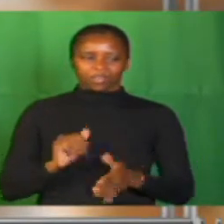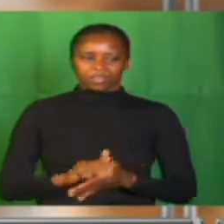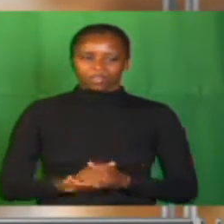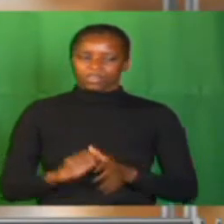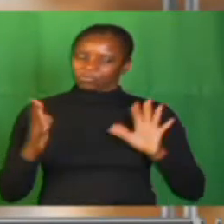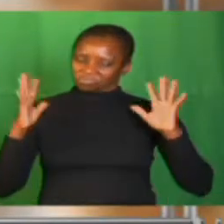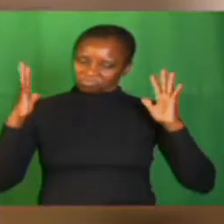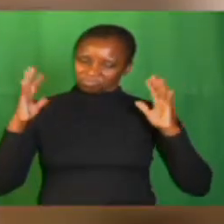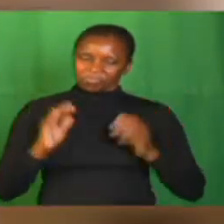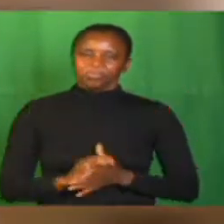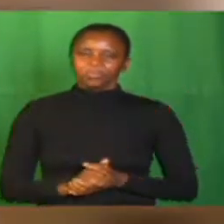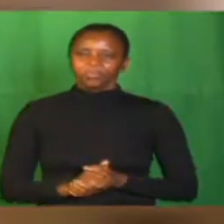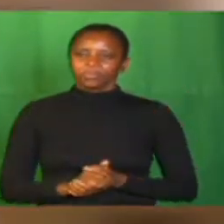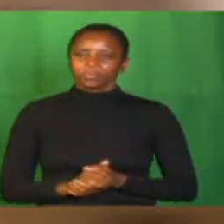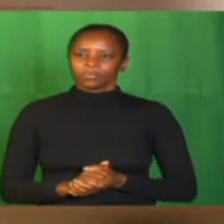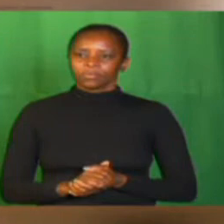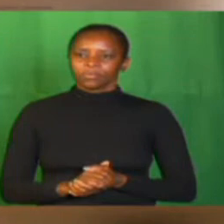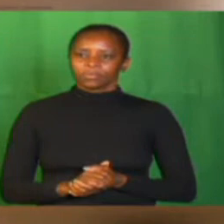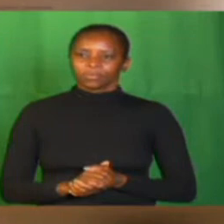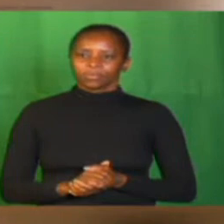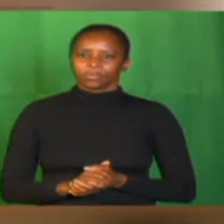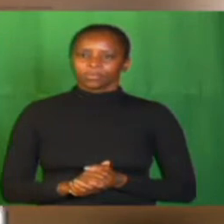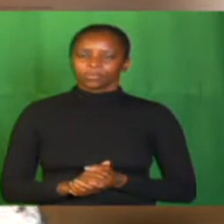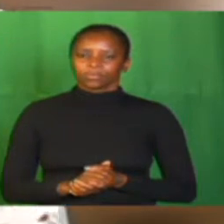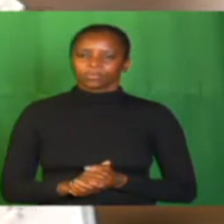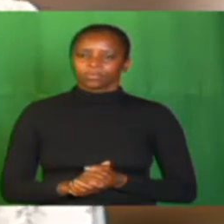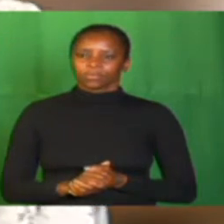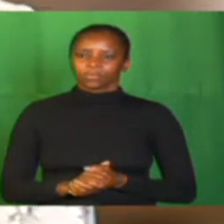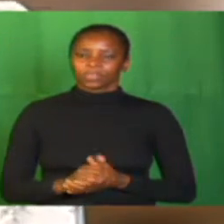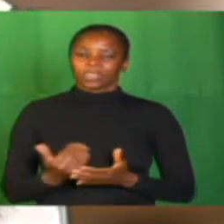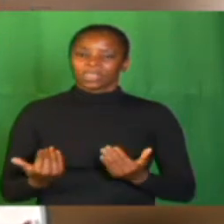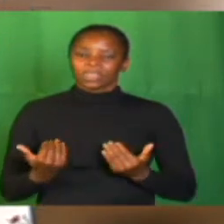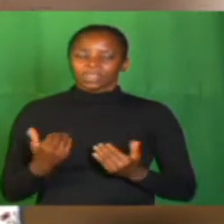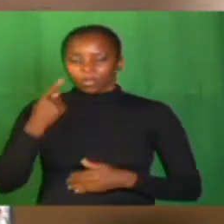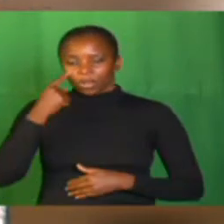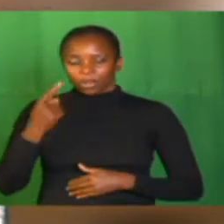wonderful. Now, let us look at this table that has the answers.